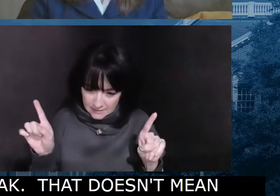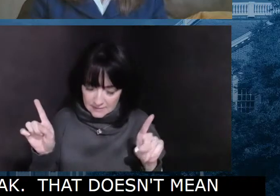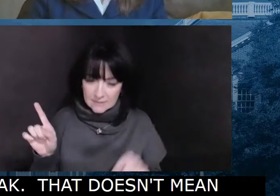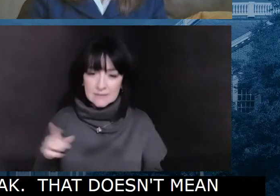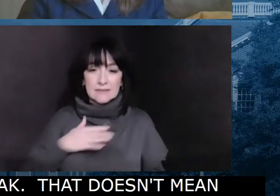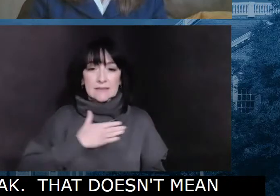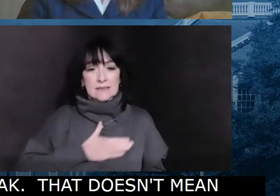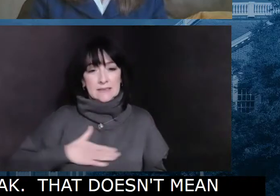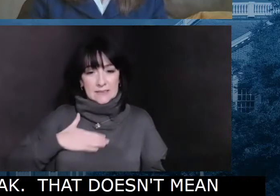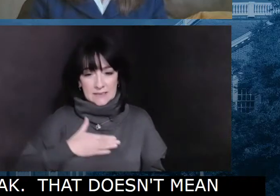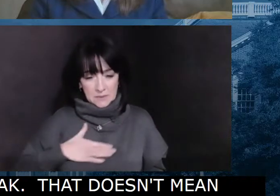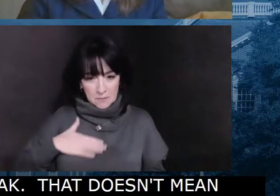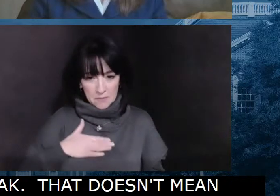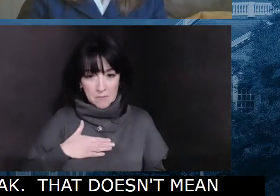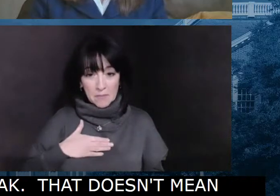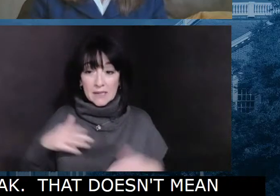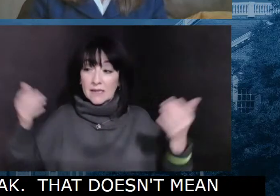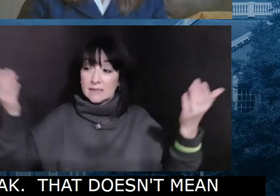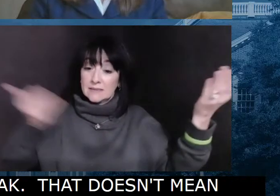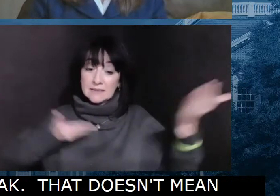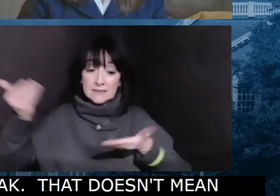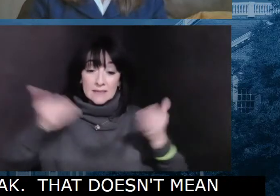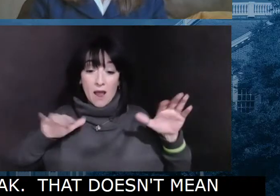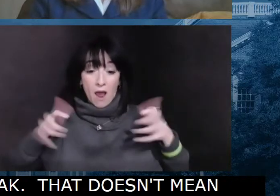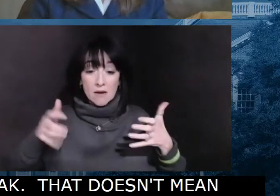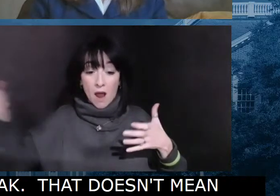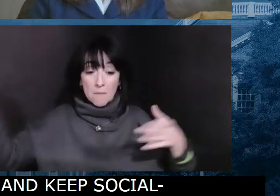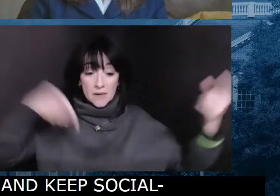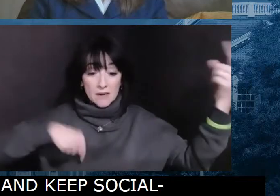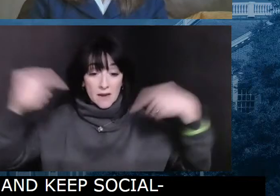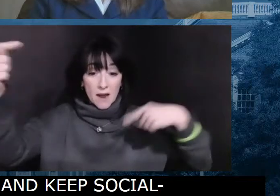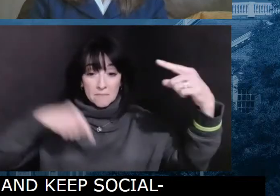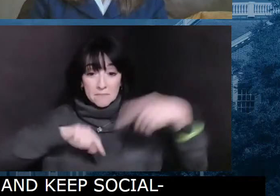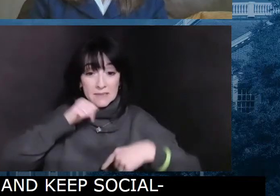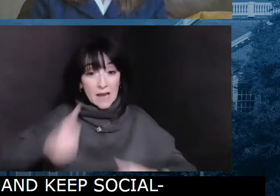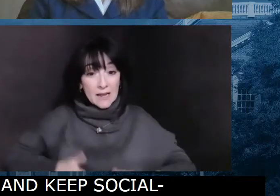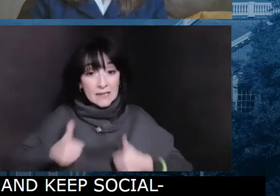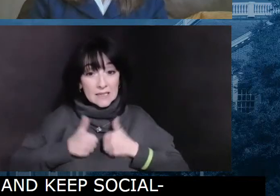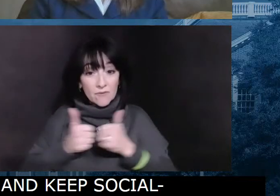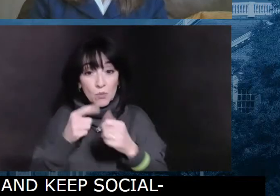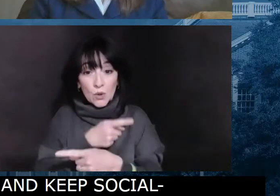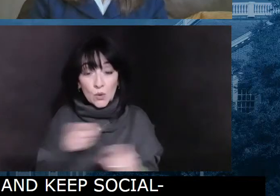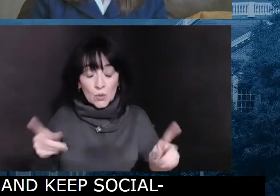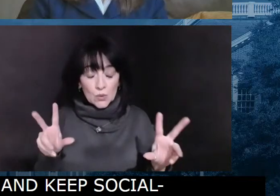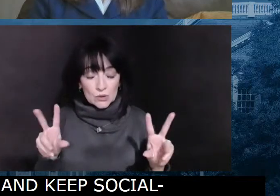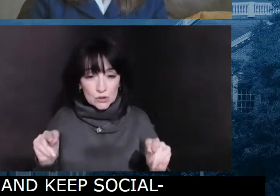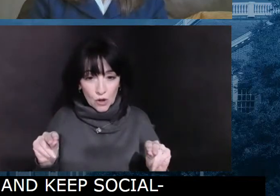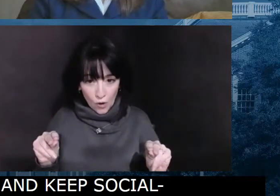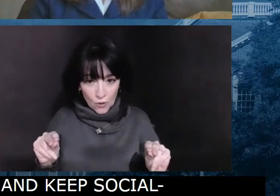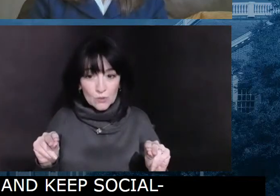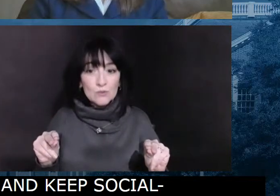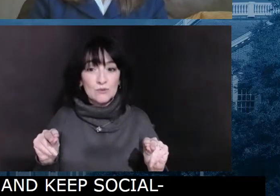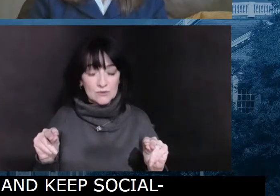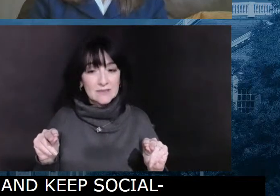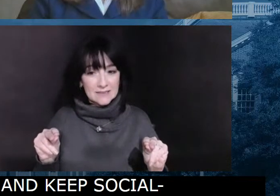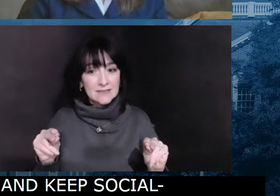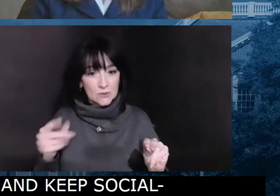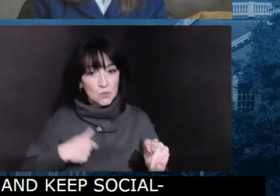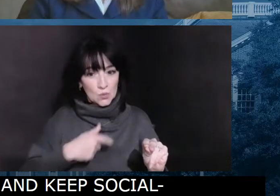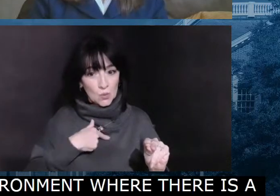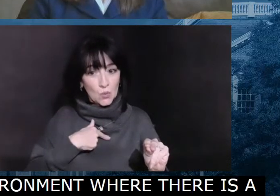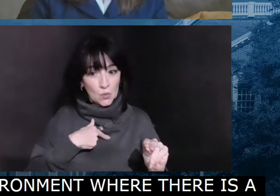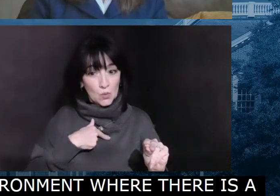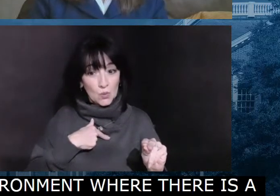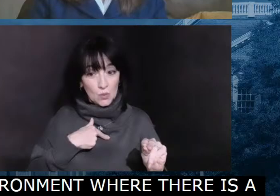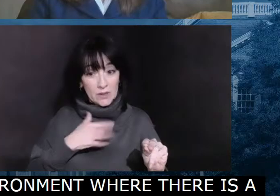of households. What it means is that the light at the end of the tunnel that we've been talking about is a little bit brighter. We've